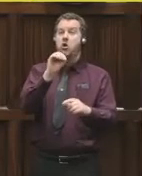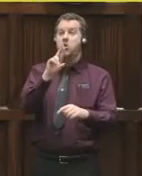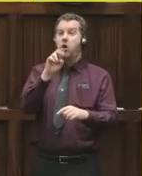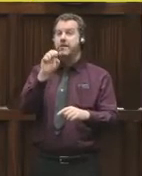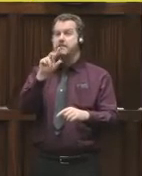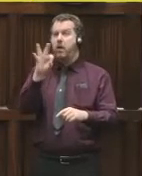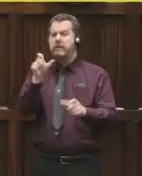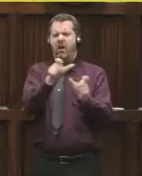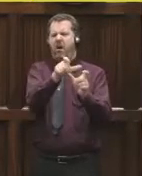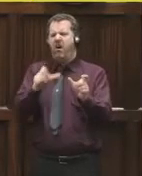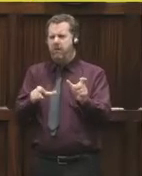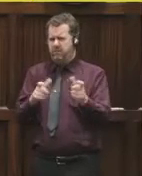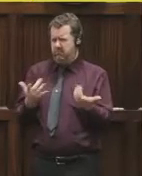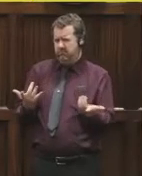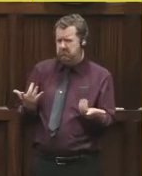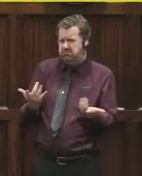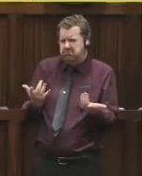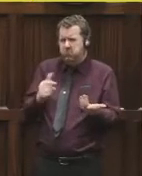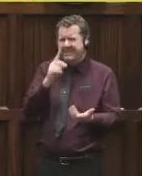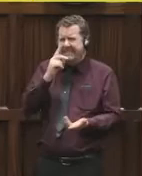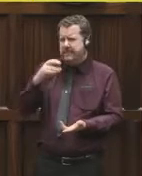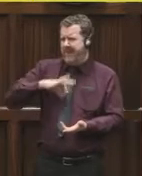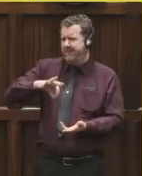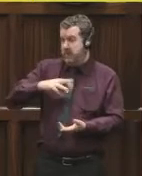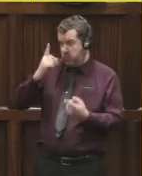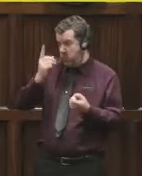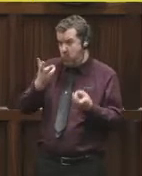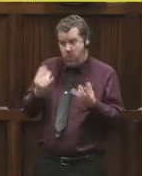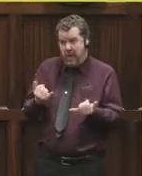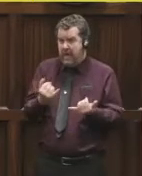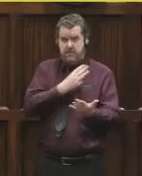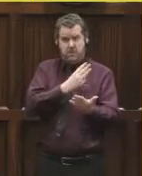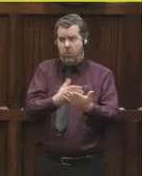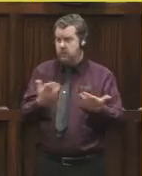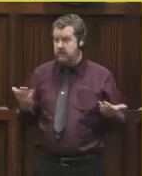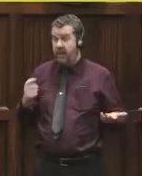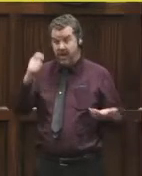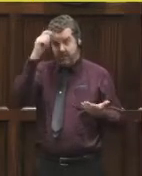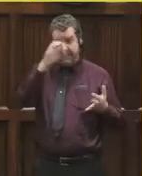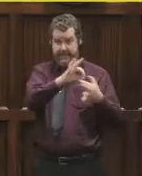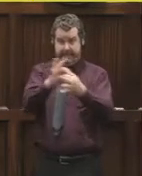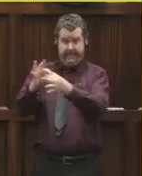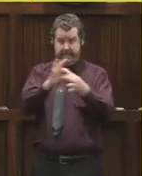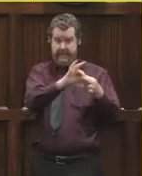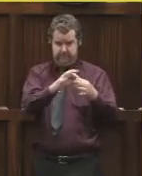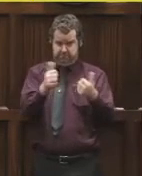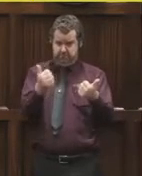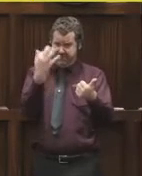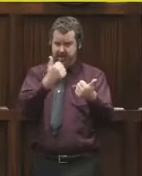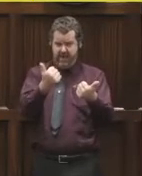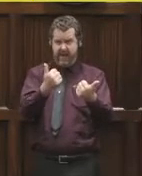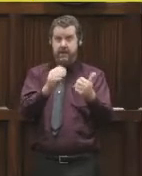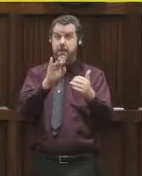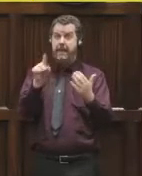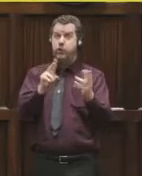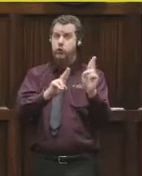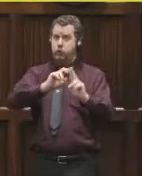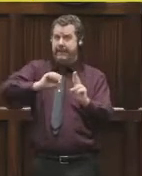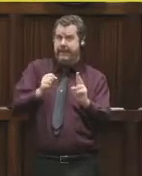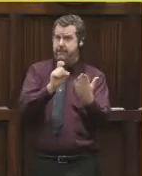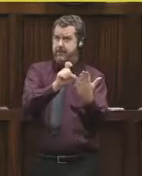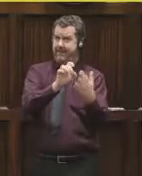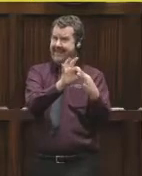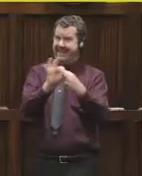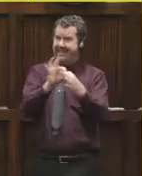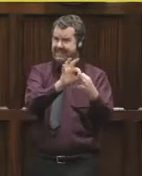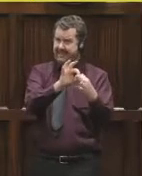why the Deputy is making that proposal. I think this link is a good idea and should be retained in the bill. In relation to the second part